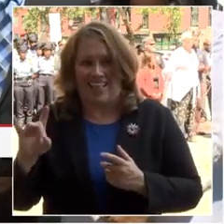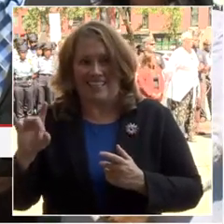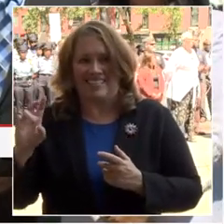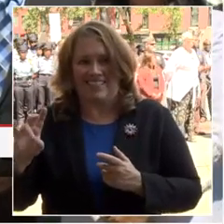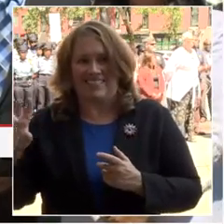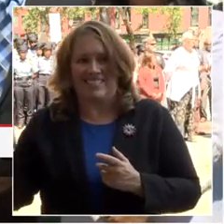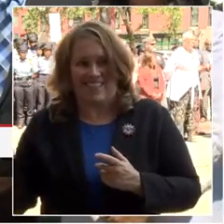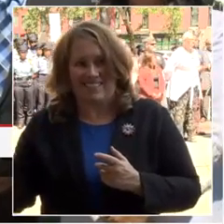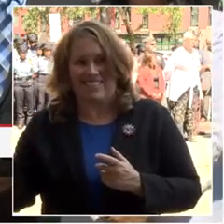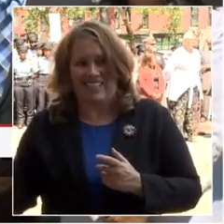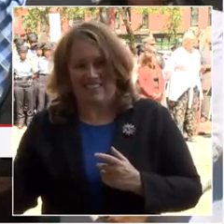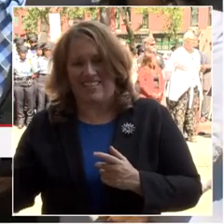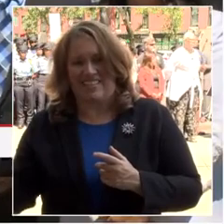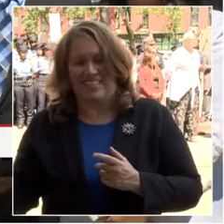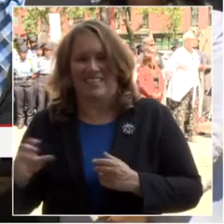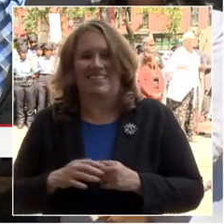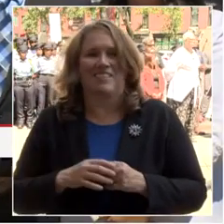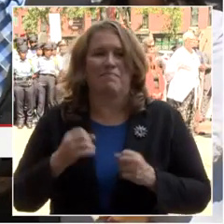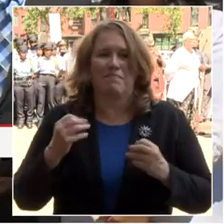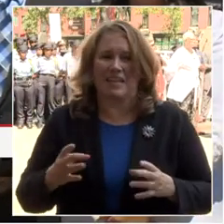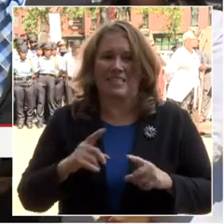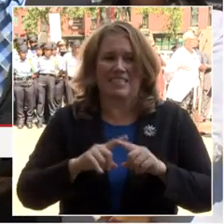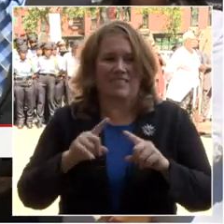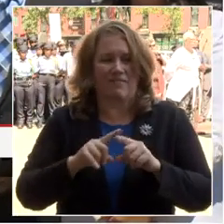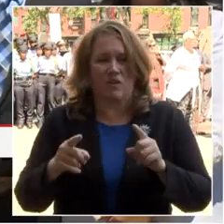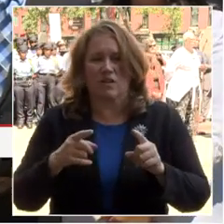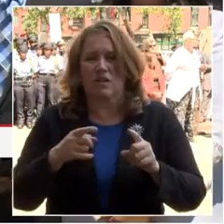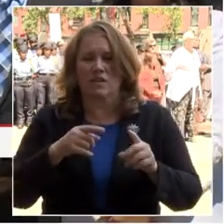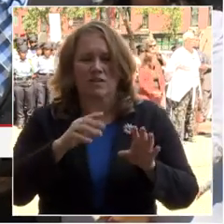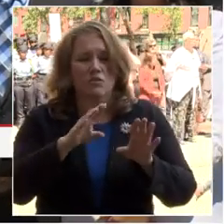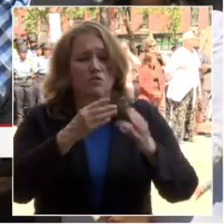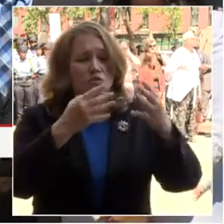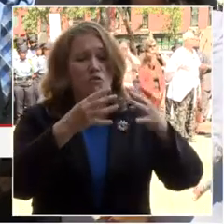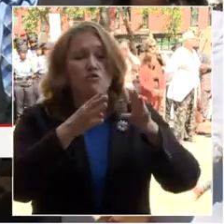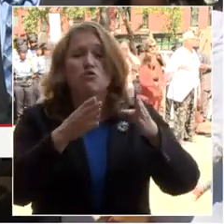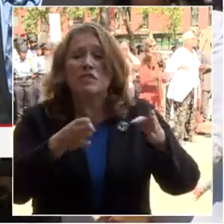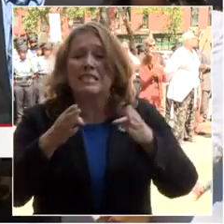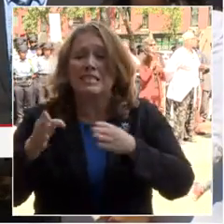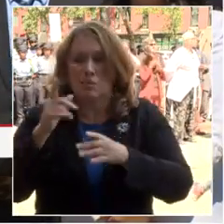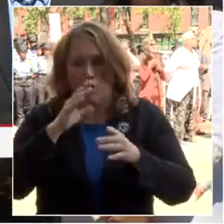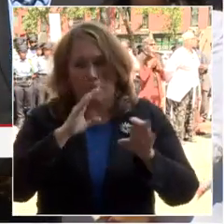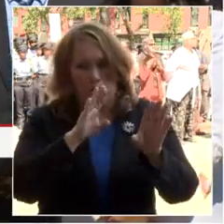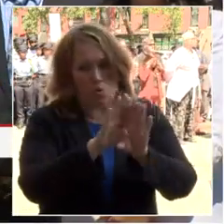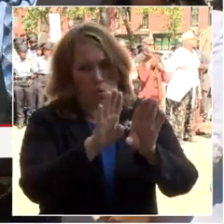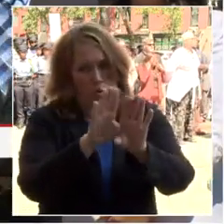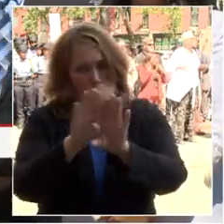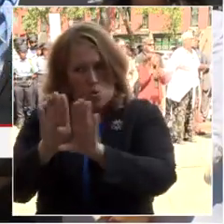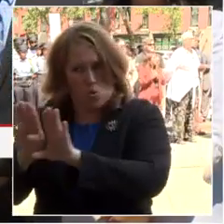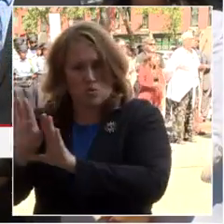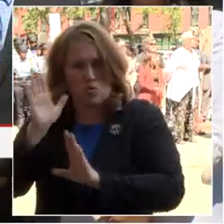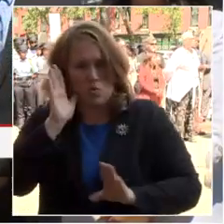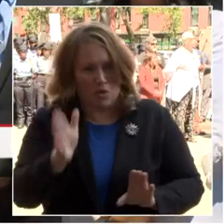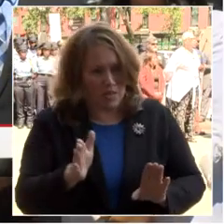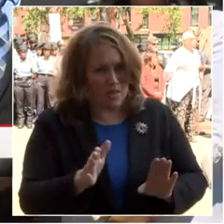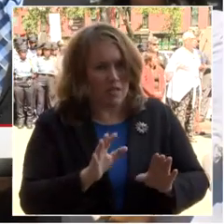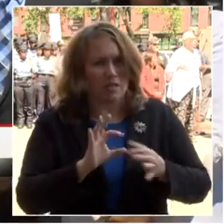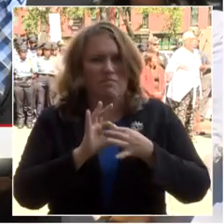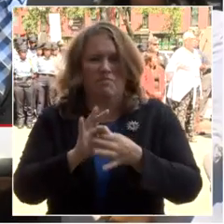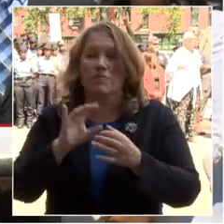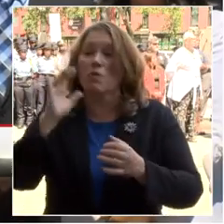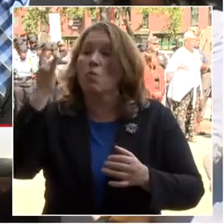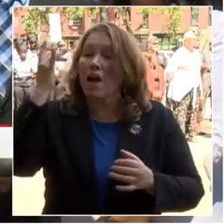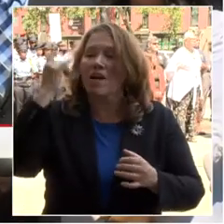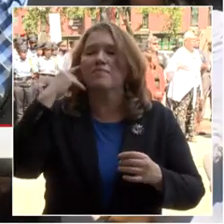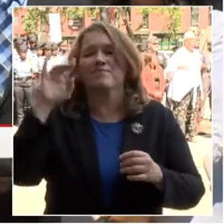888-777. There are a number of road closures around the National Mall and Tidal Basin that all residents and visitors should be aware